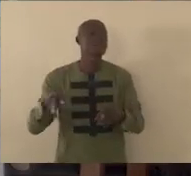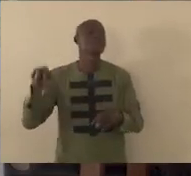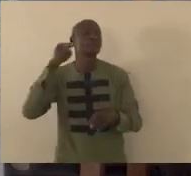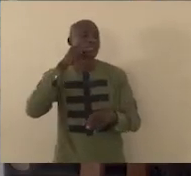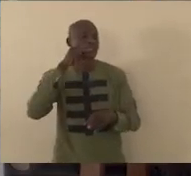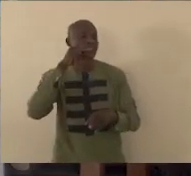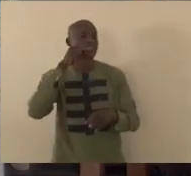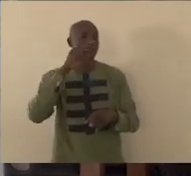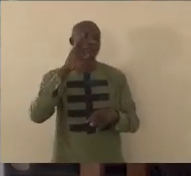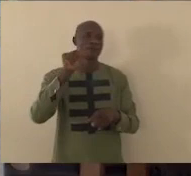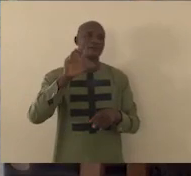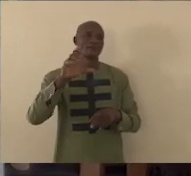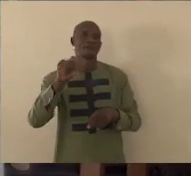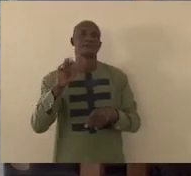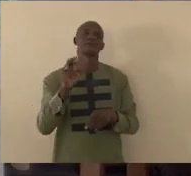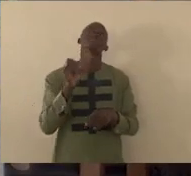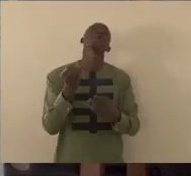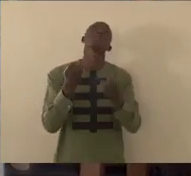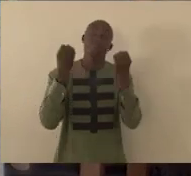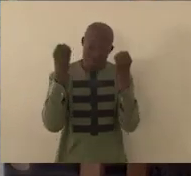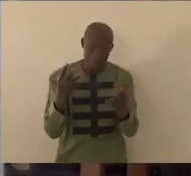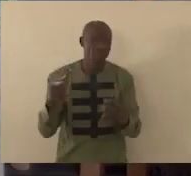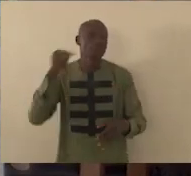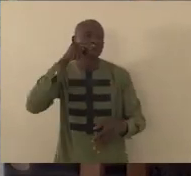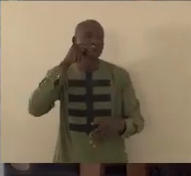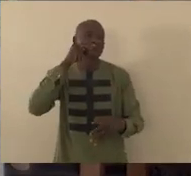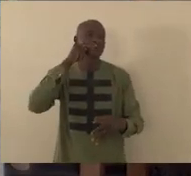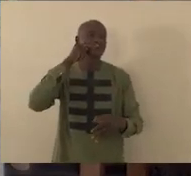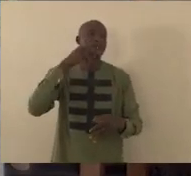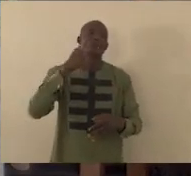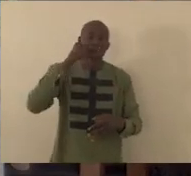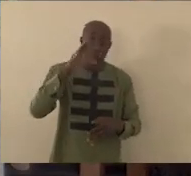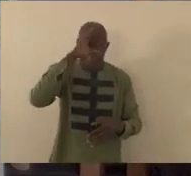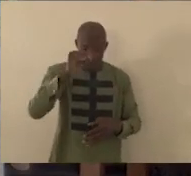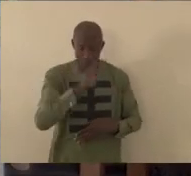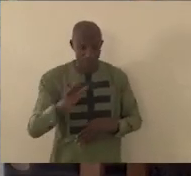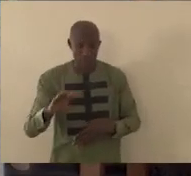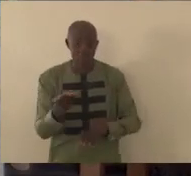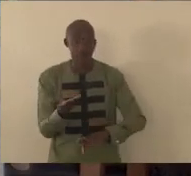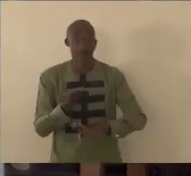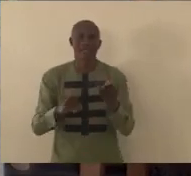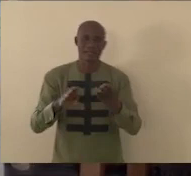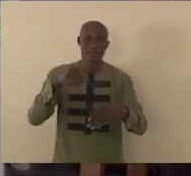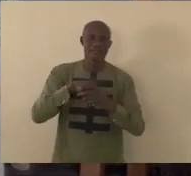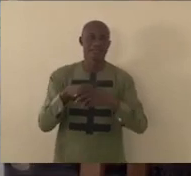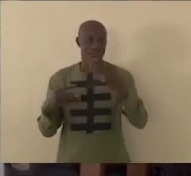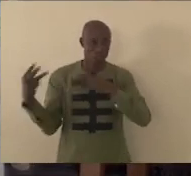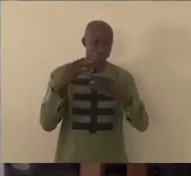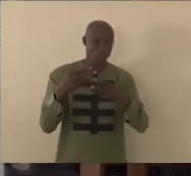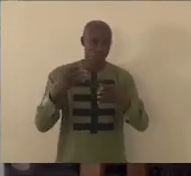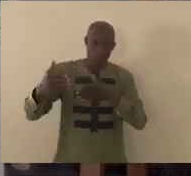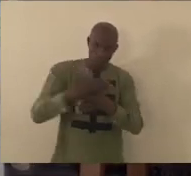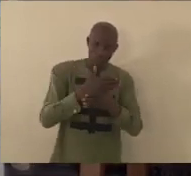factor. Millions of men, women, and children perish in the senseless fratricidal war we fought